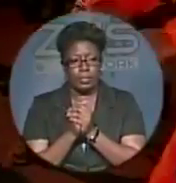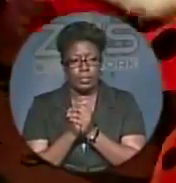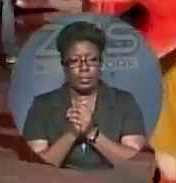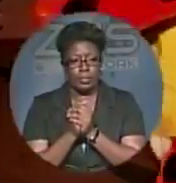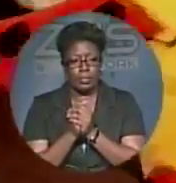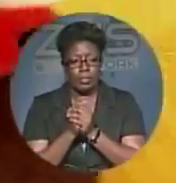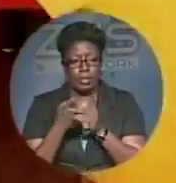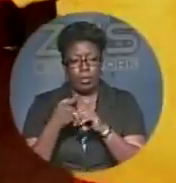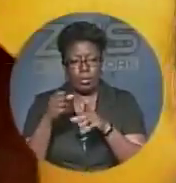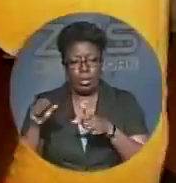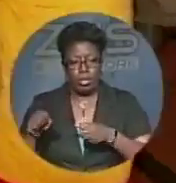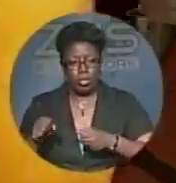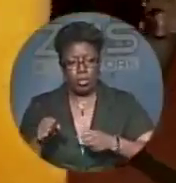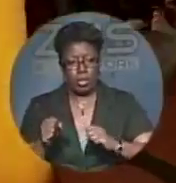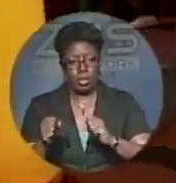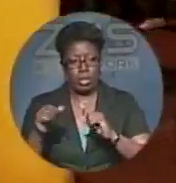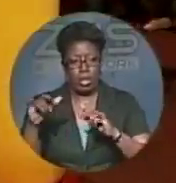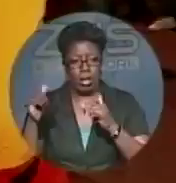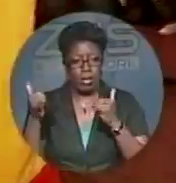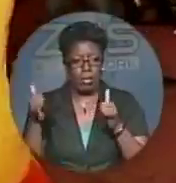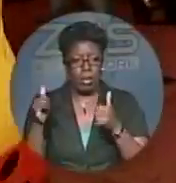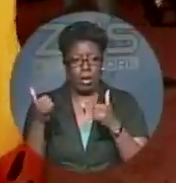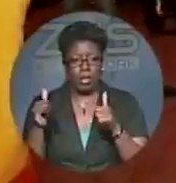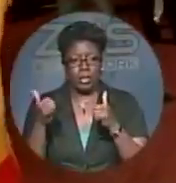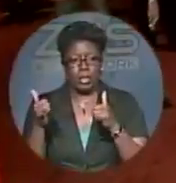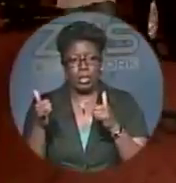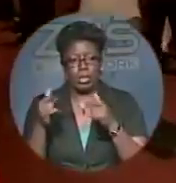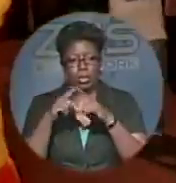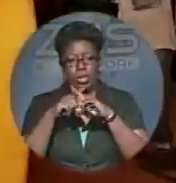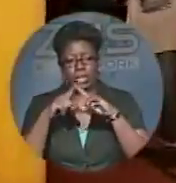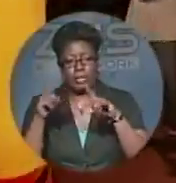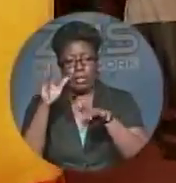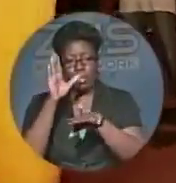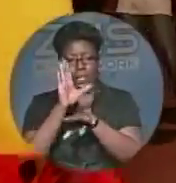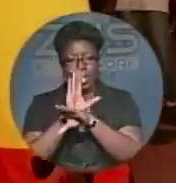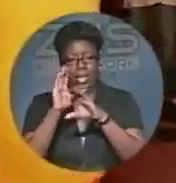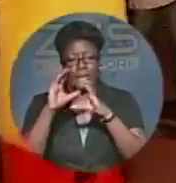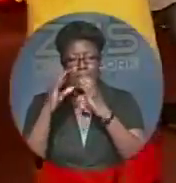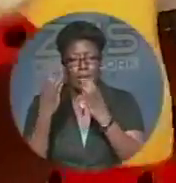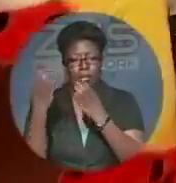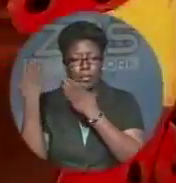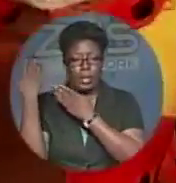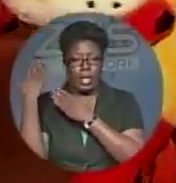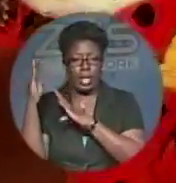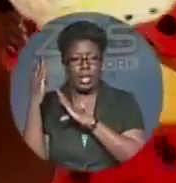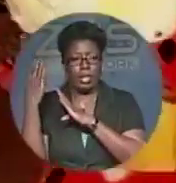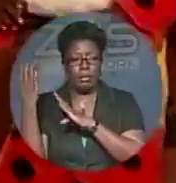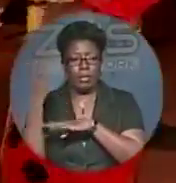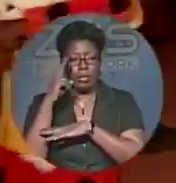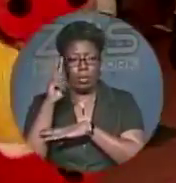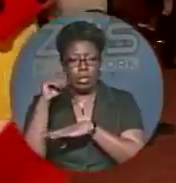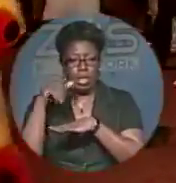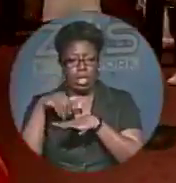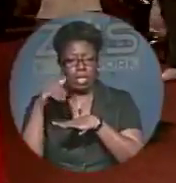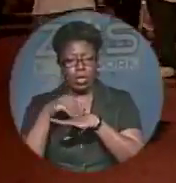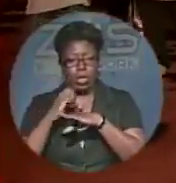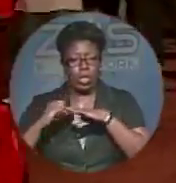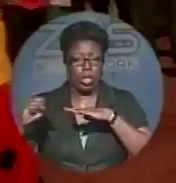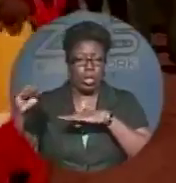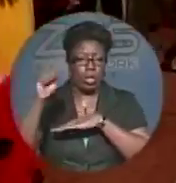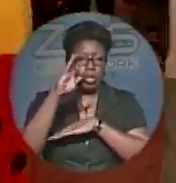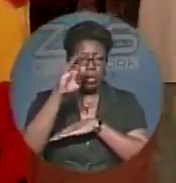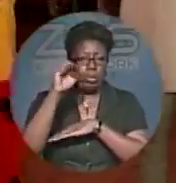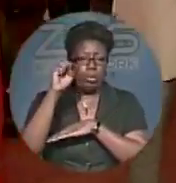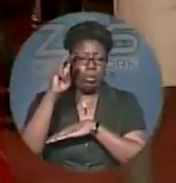From the street party at the porch to the various nightclubs around town, Bahamians tuning in to Super Bowl